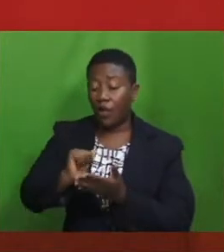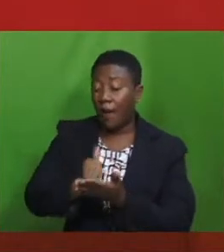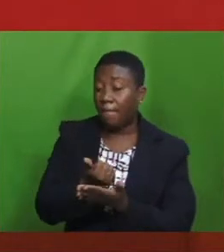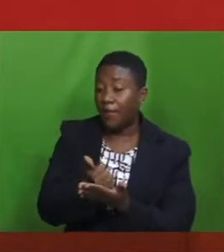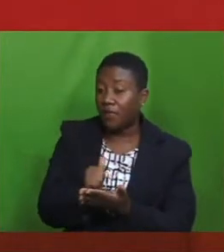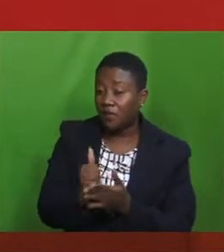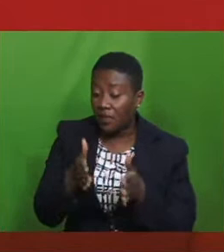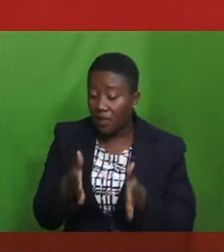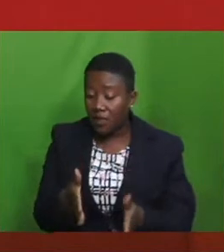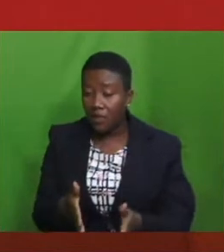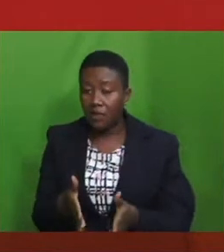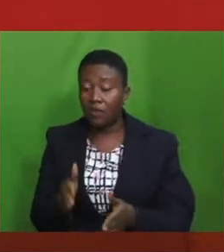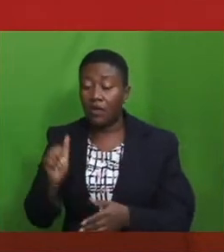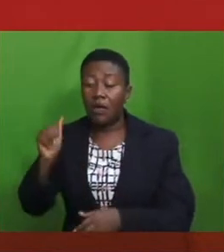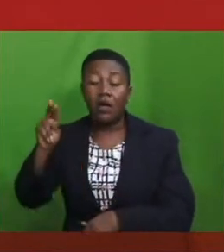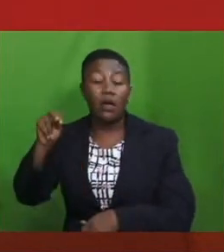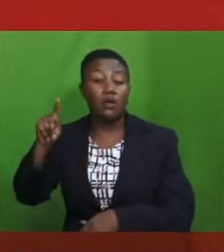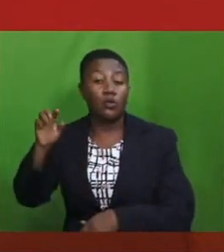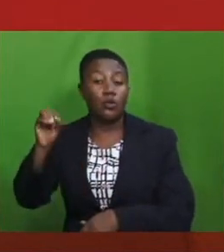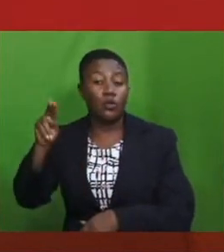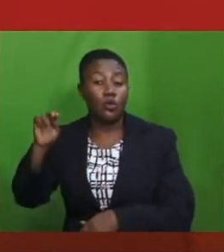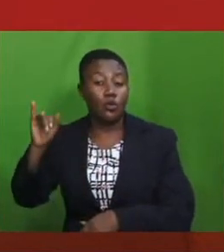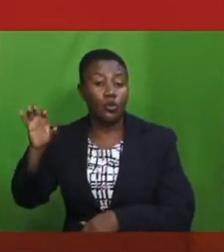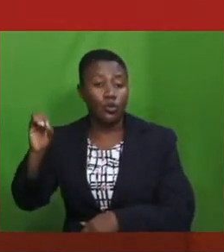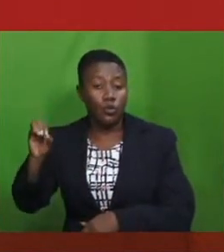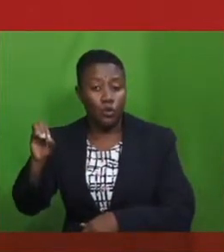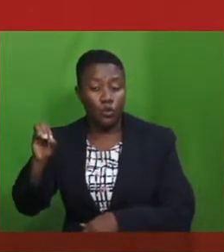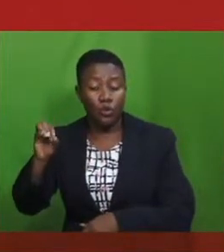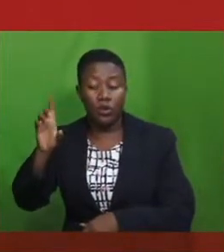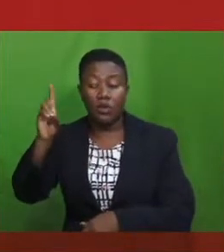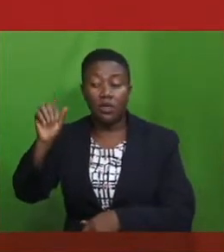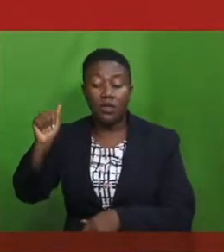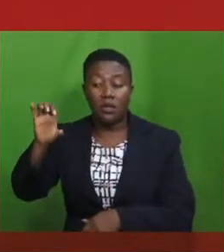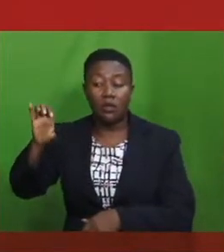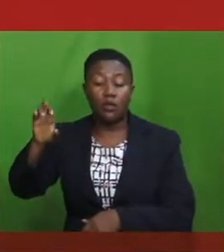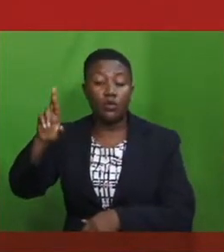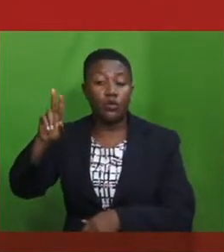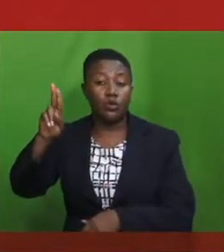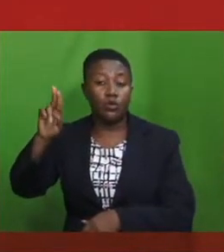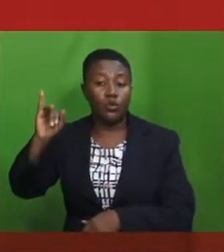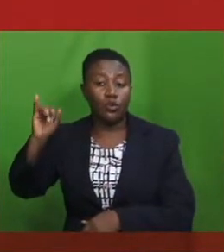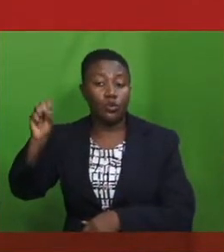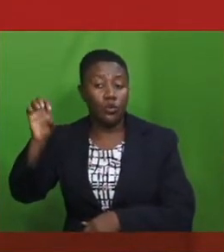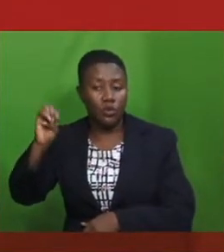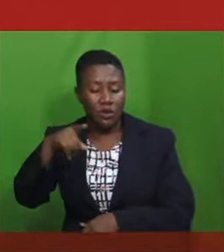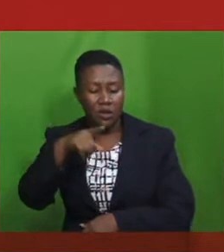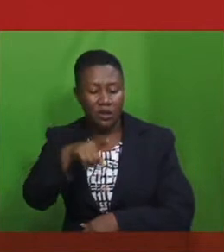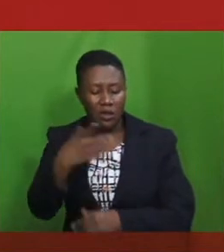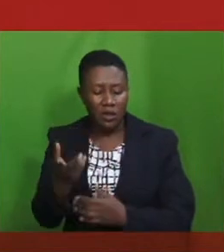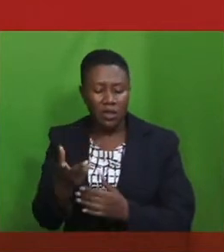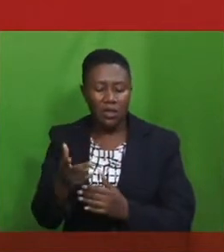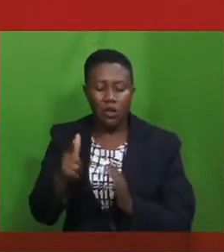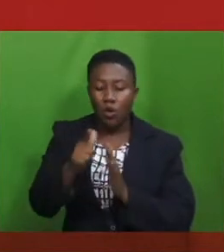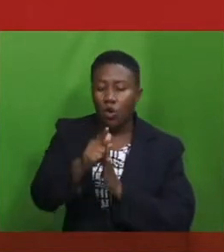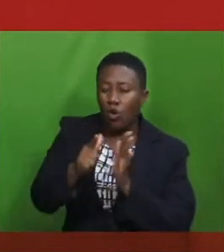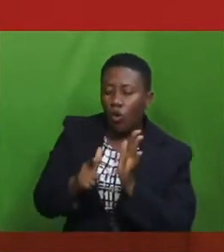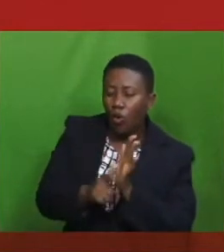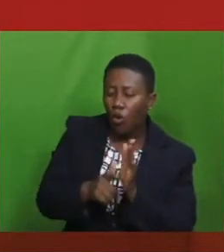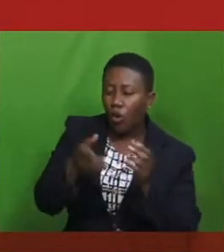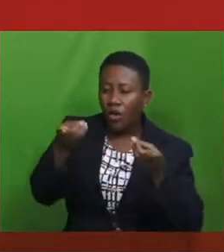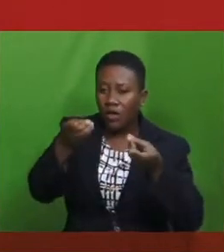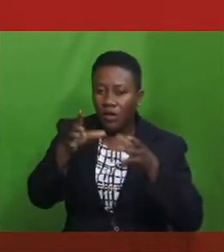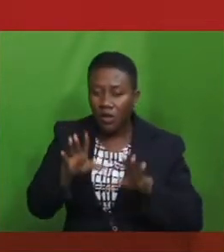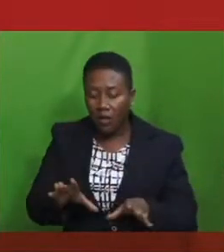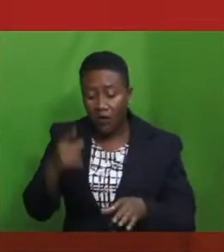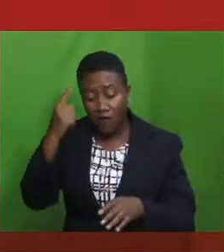Ambassador Antonio de Cruz, Legal Director of the Ministry of